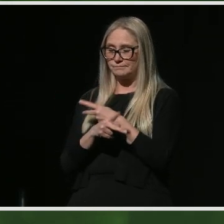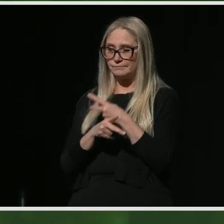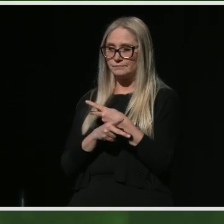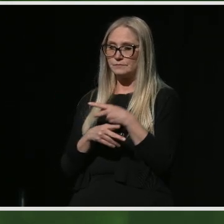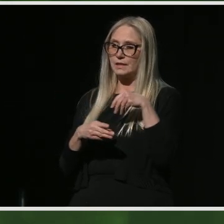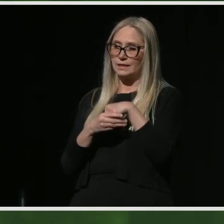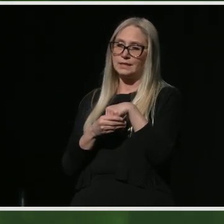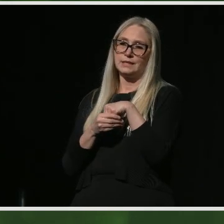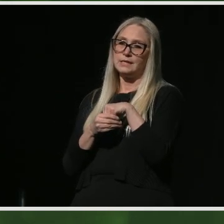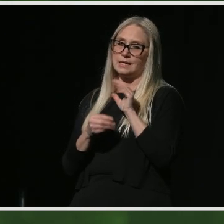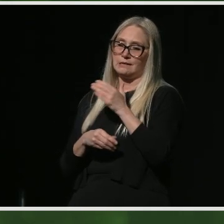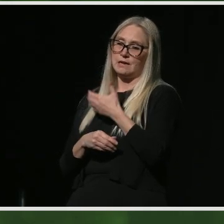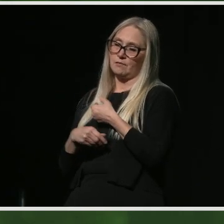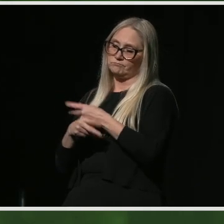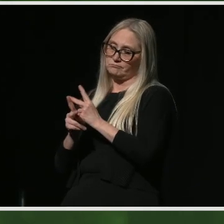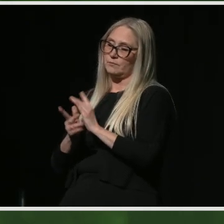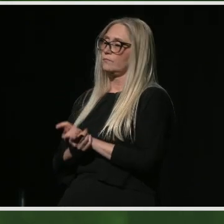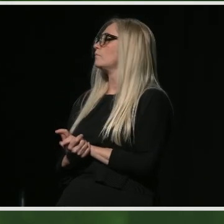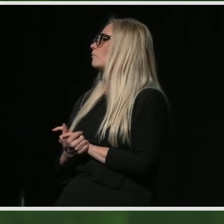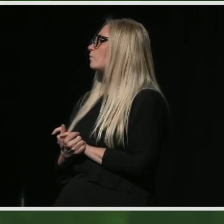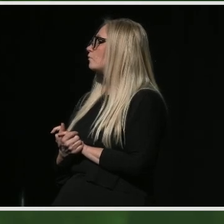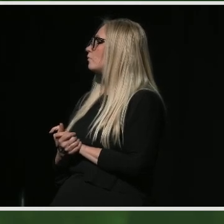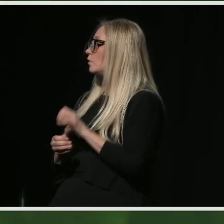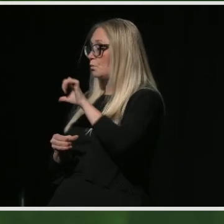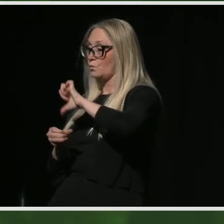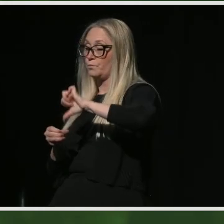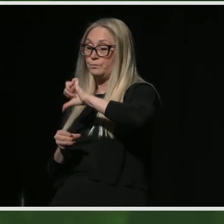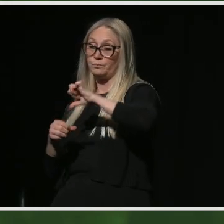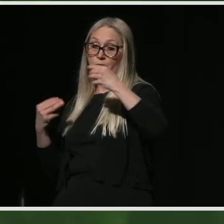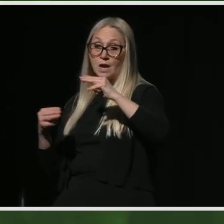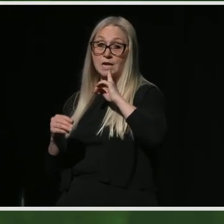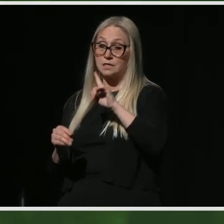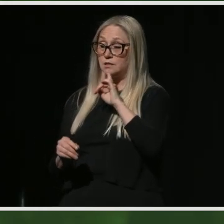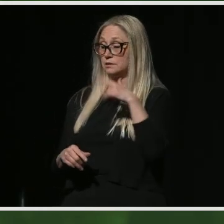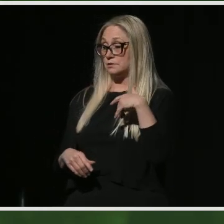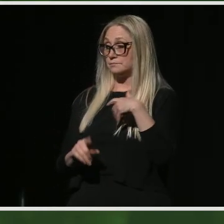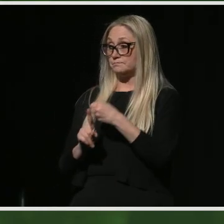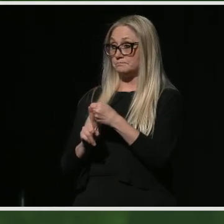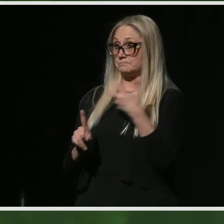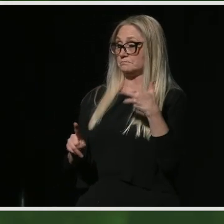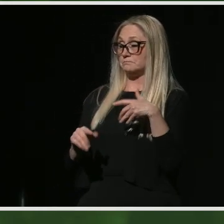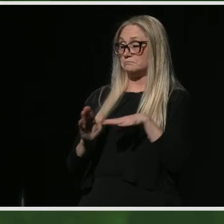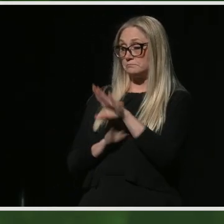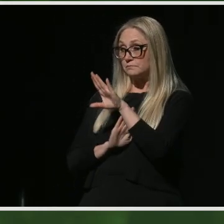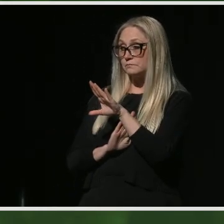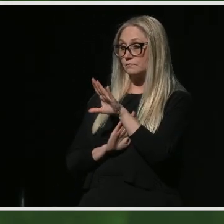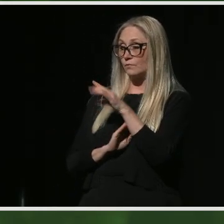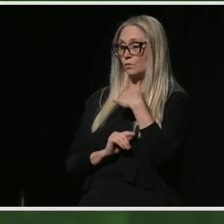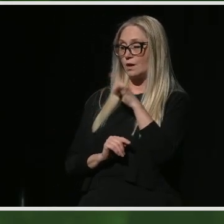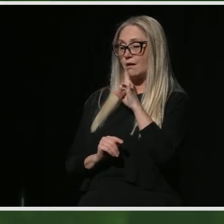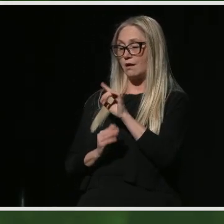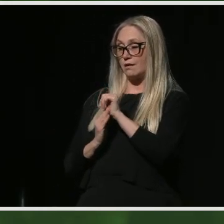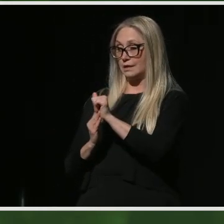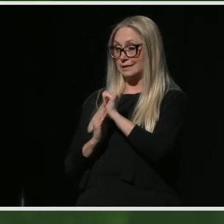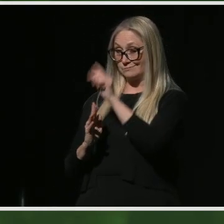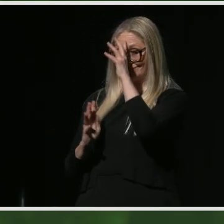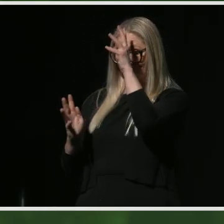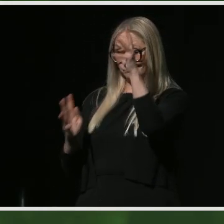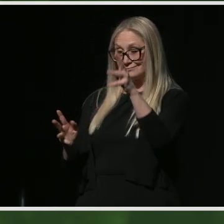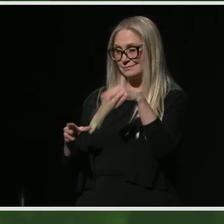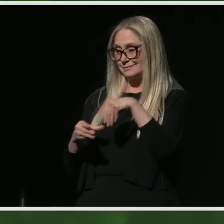cream. The whipped cream market is booming, with Whipnotic leading innovation in this stagnant